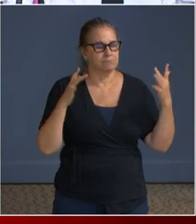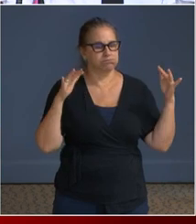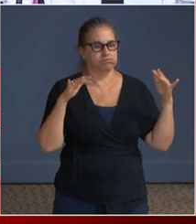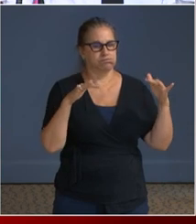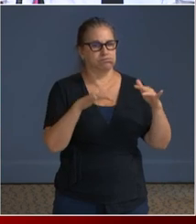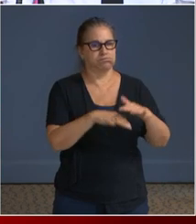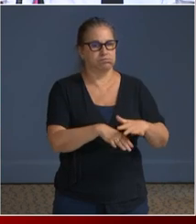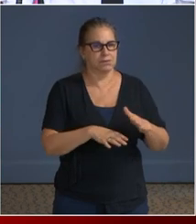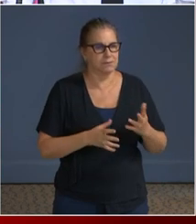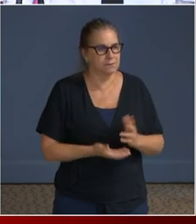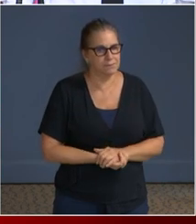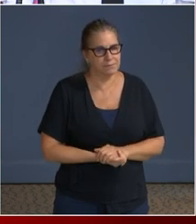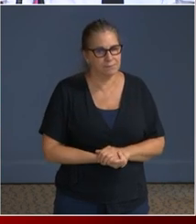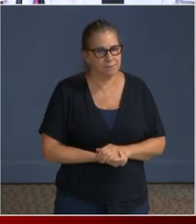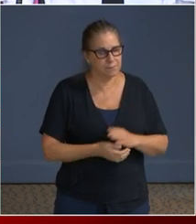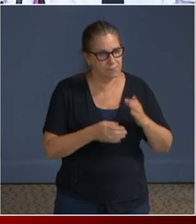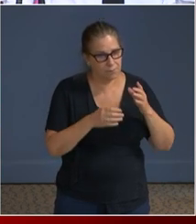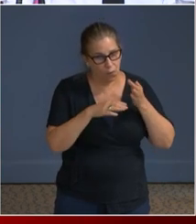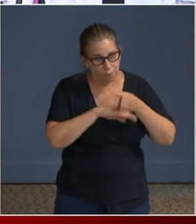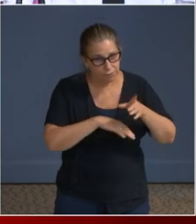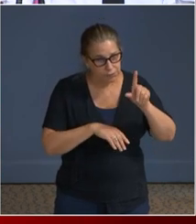had over 20 people shot